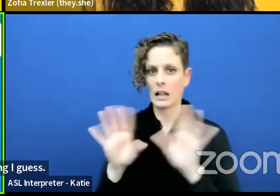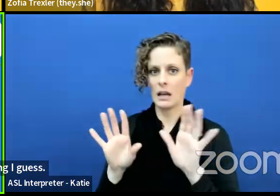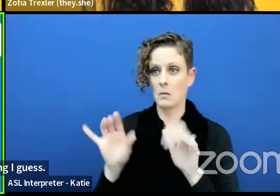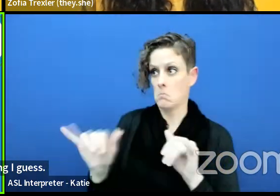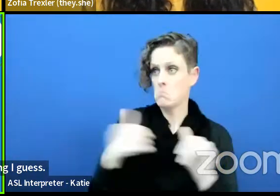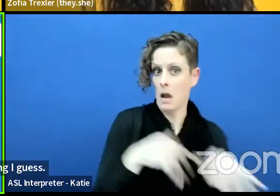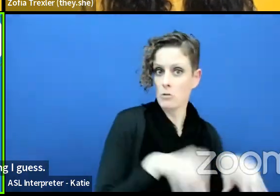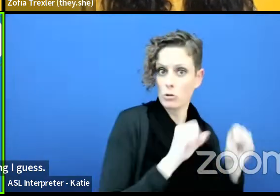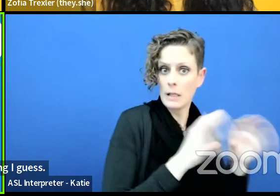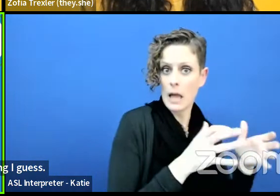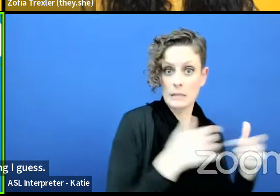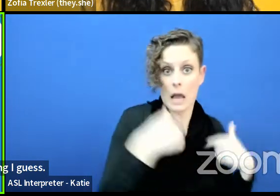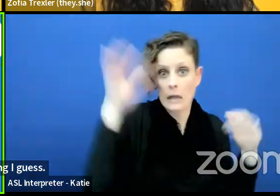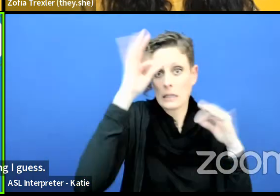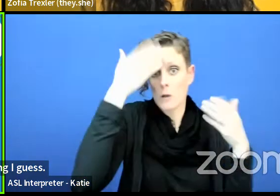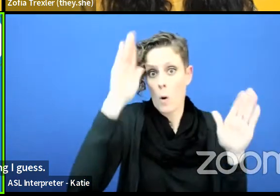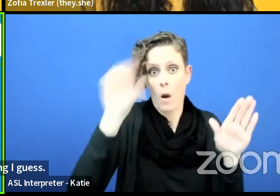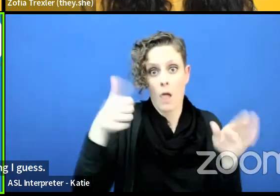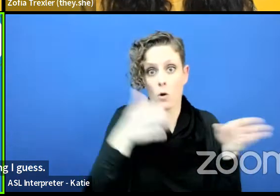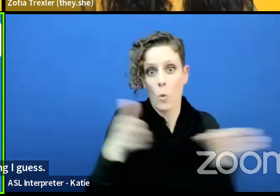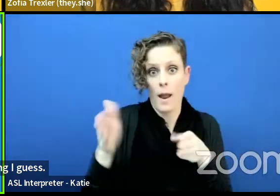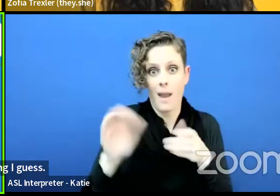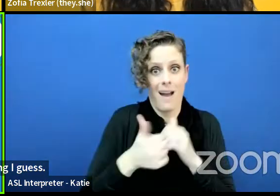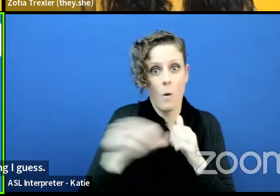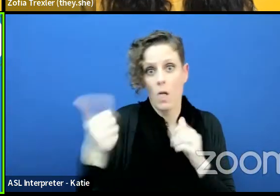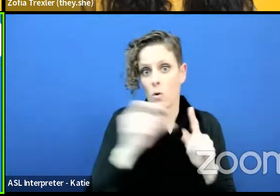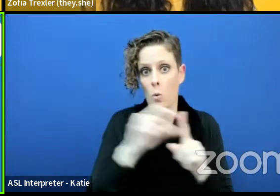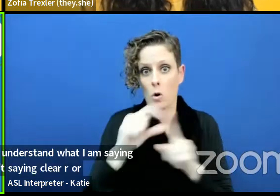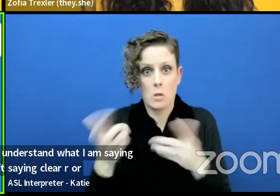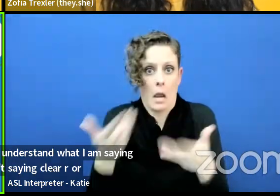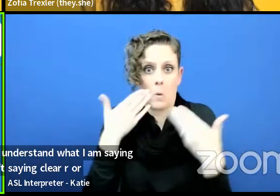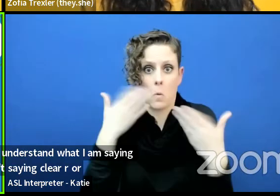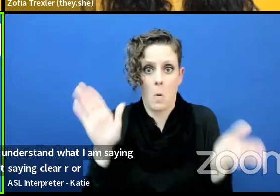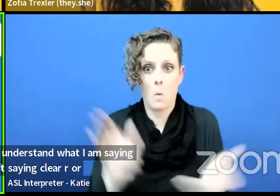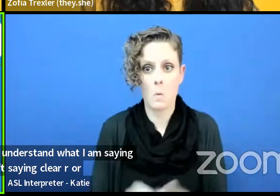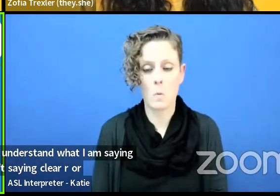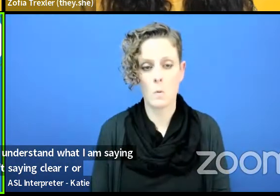And for me, I didn't know no other way to say it.